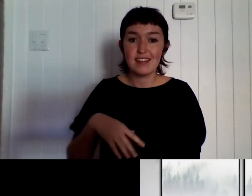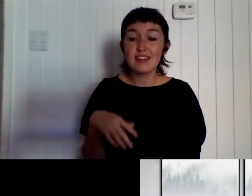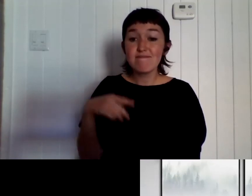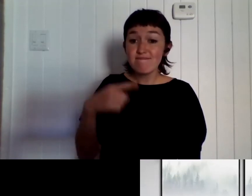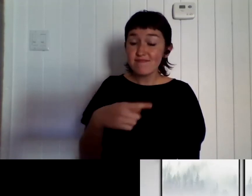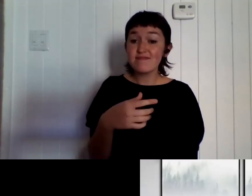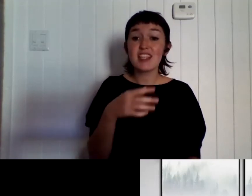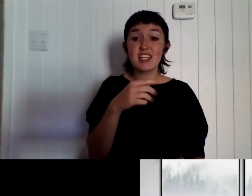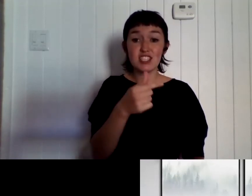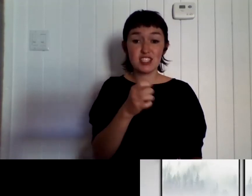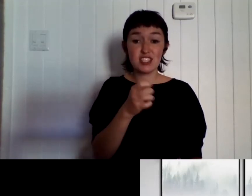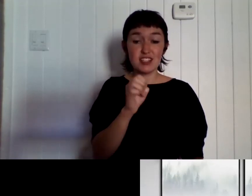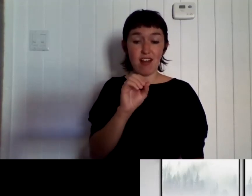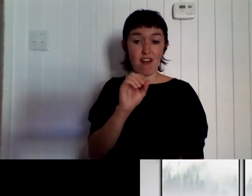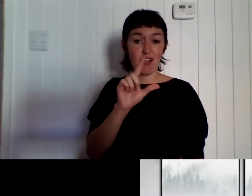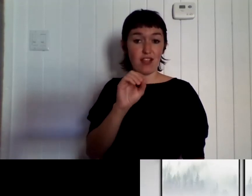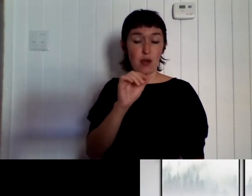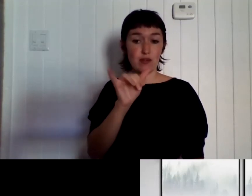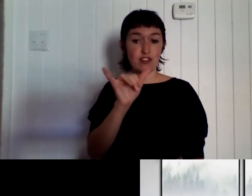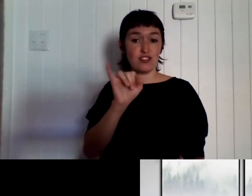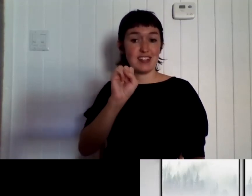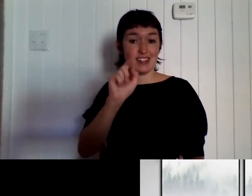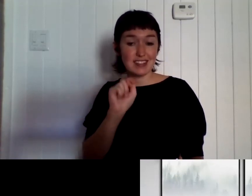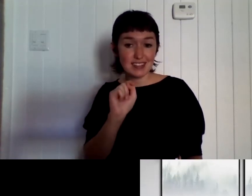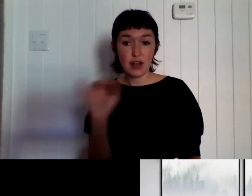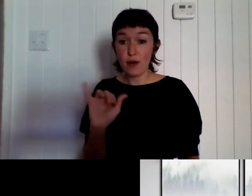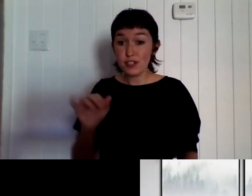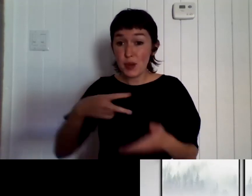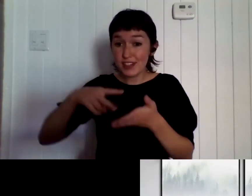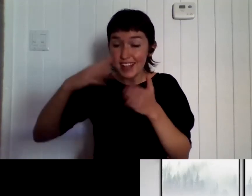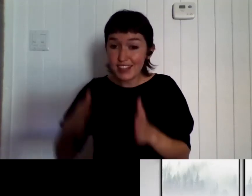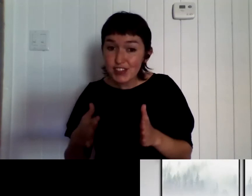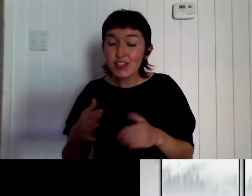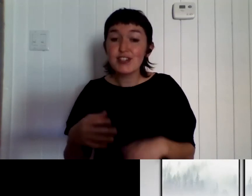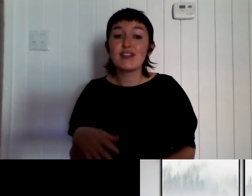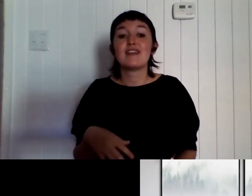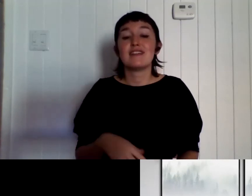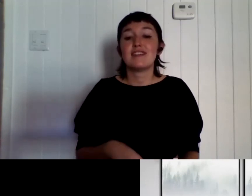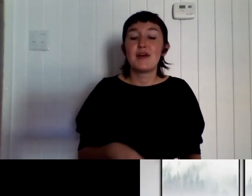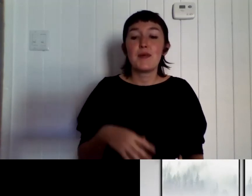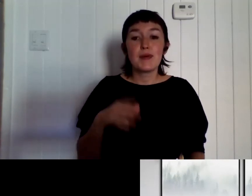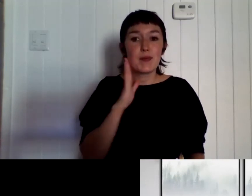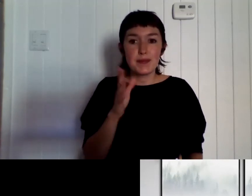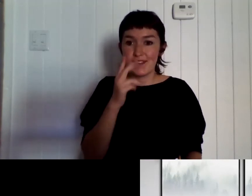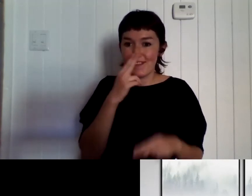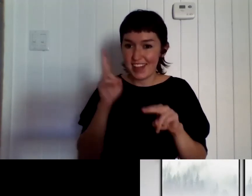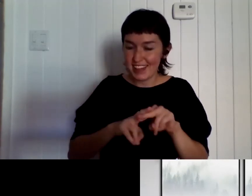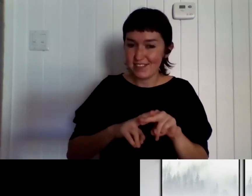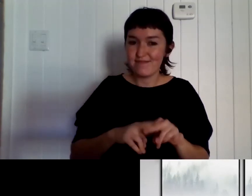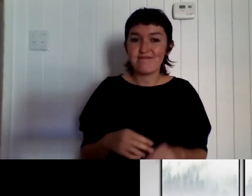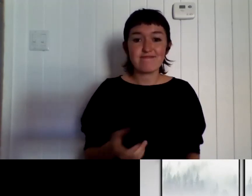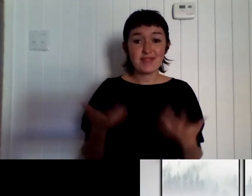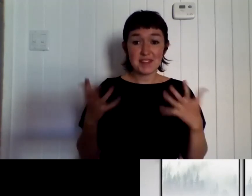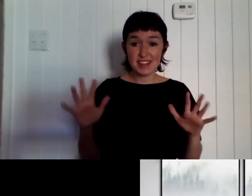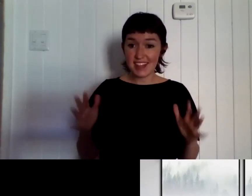and likes to incorporate that into her life. And so that'll be really fun to talk about next week. That's all I've got. Thank